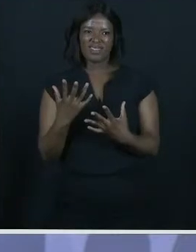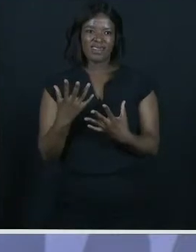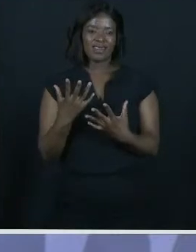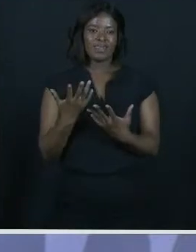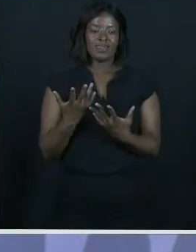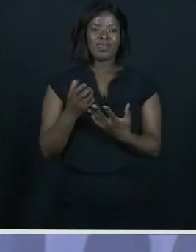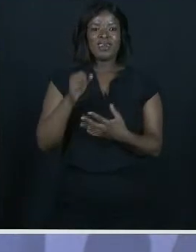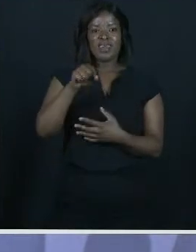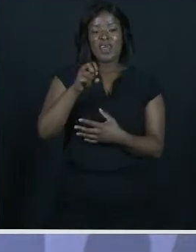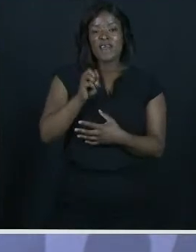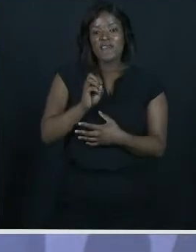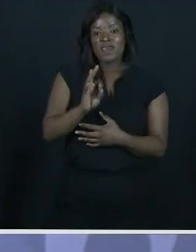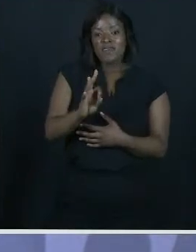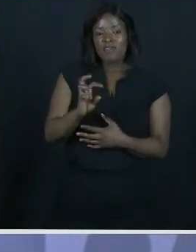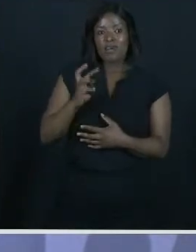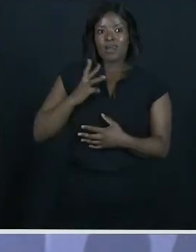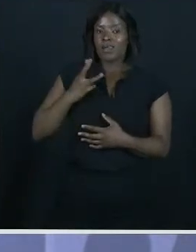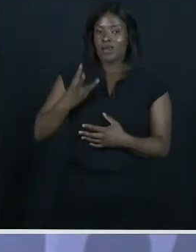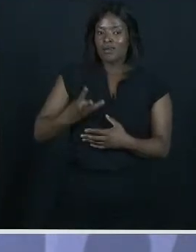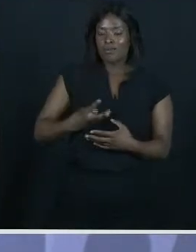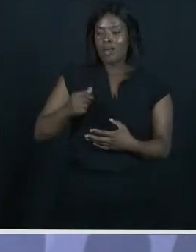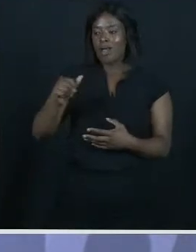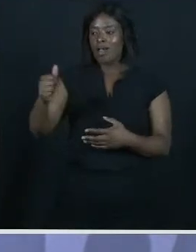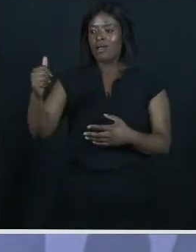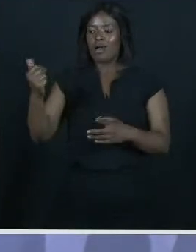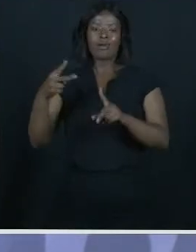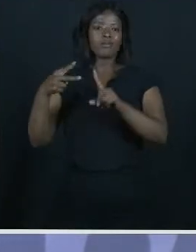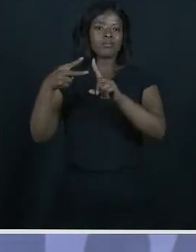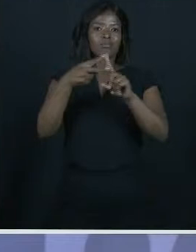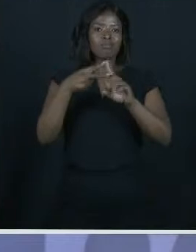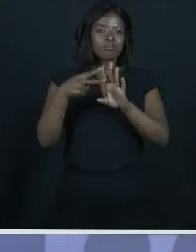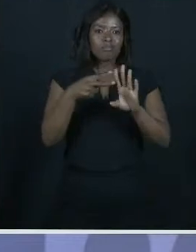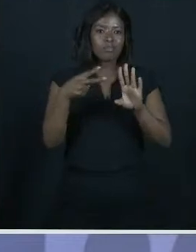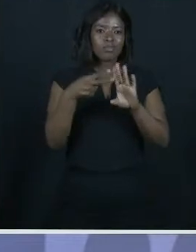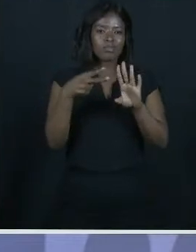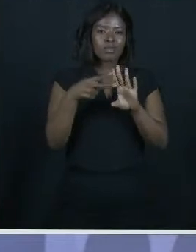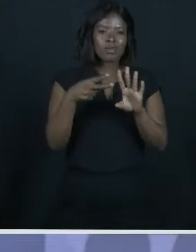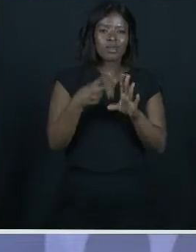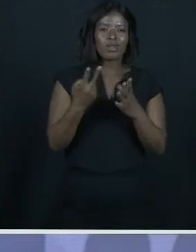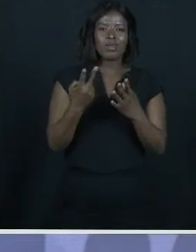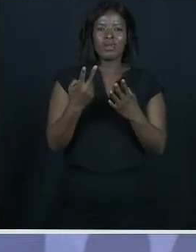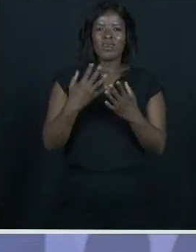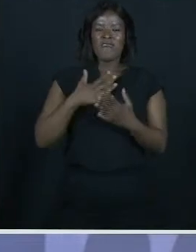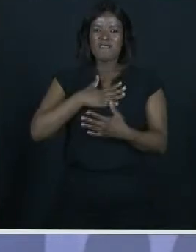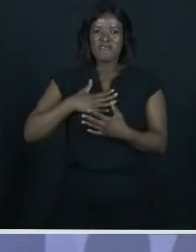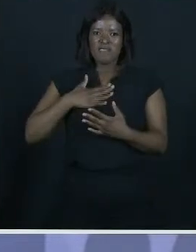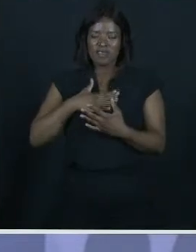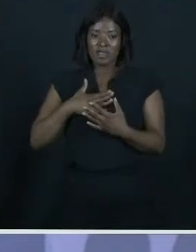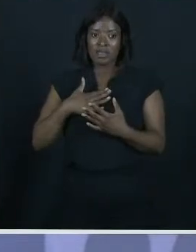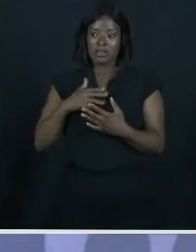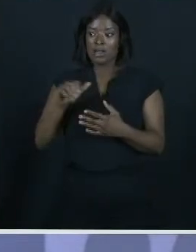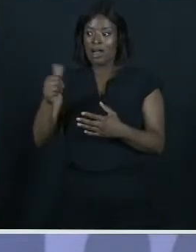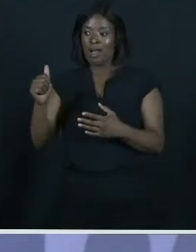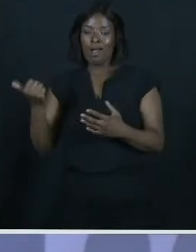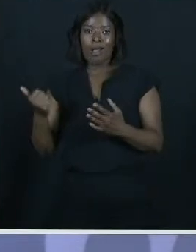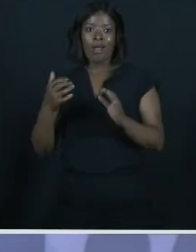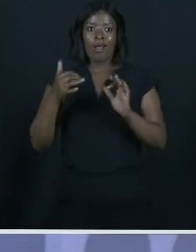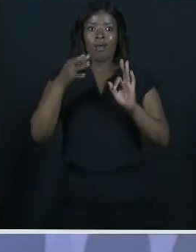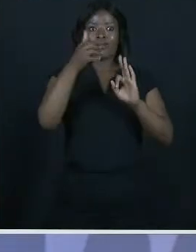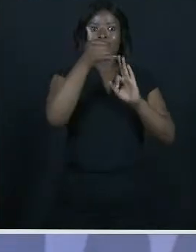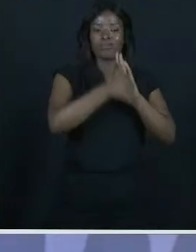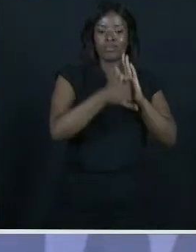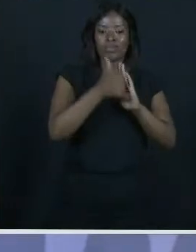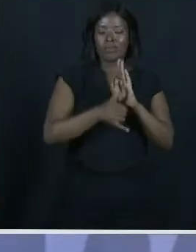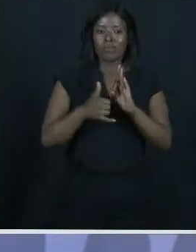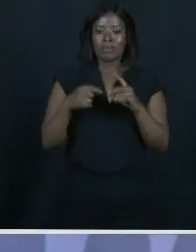And if women and other potential victims of gender-based violence and femicide fear for their lives and the lives of their